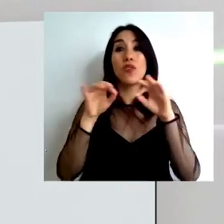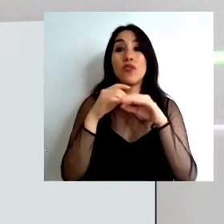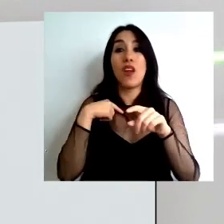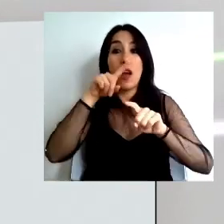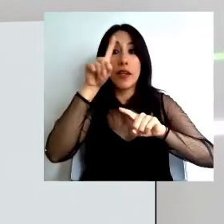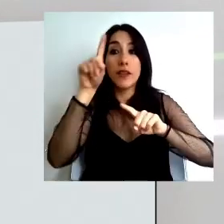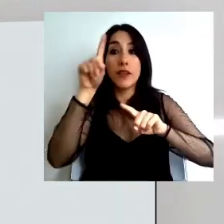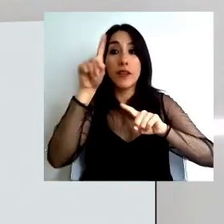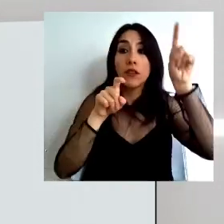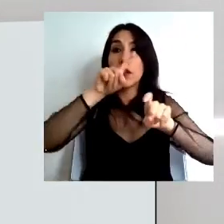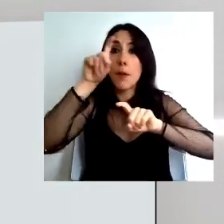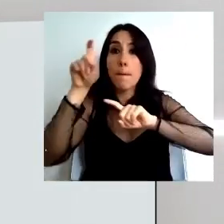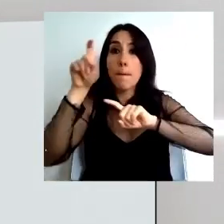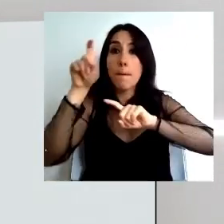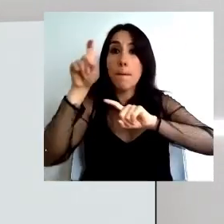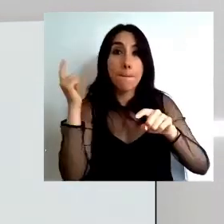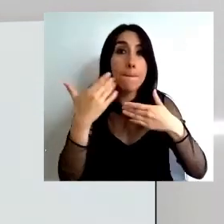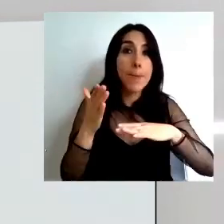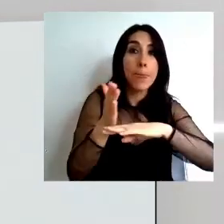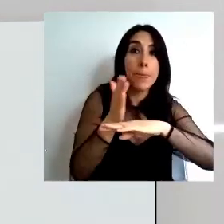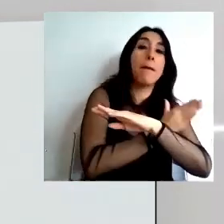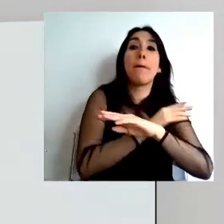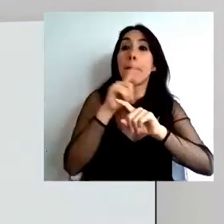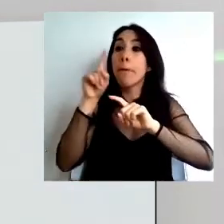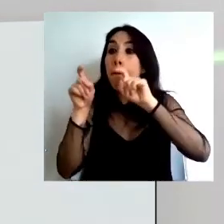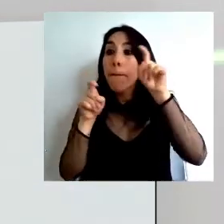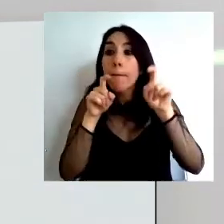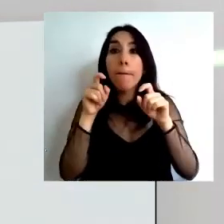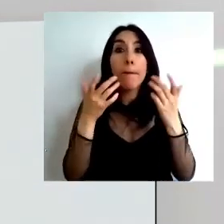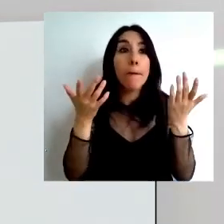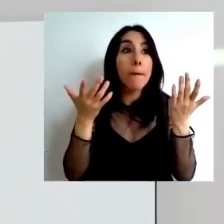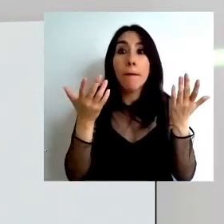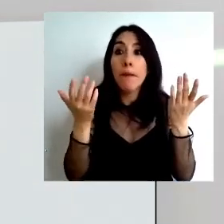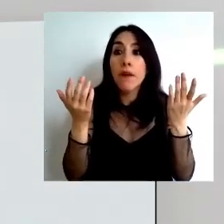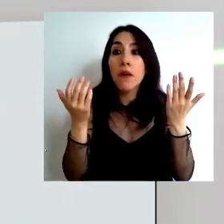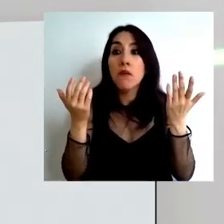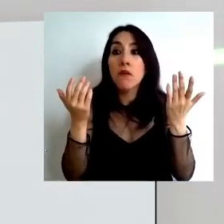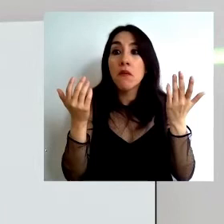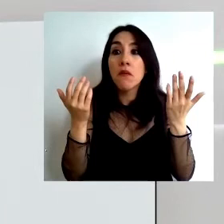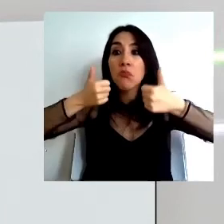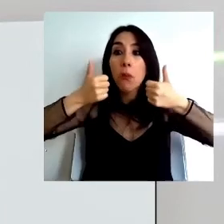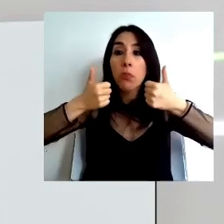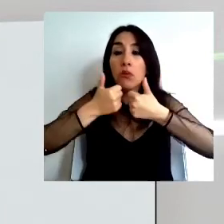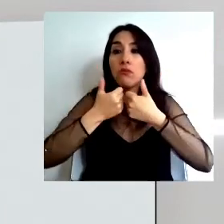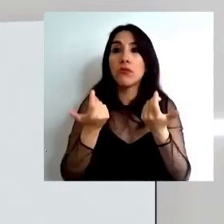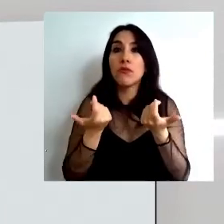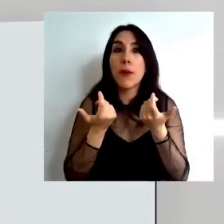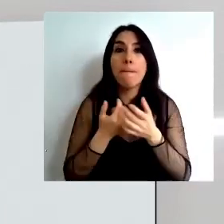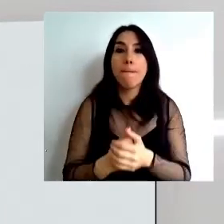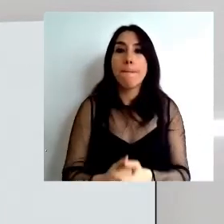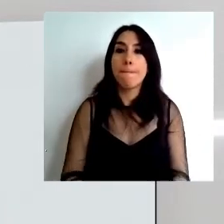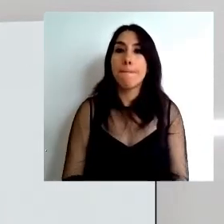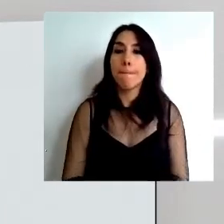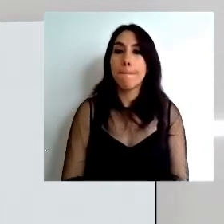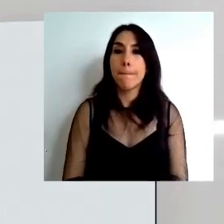to ask professionals, and to really to go for advice. So we,